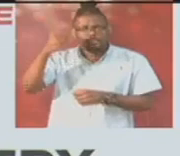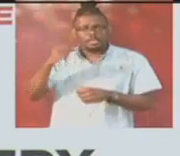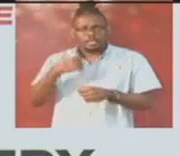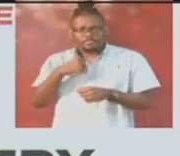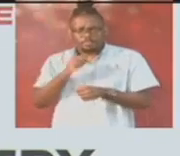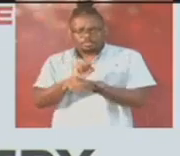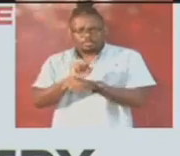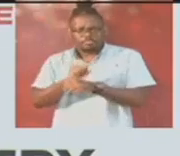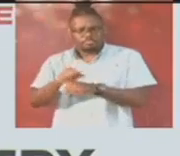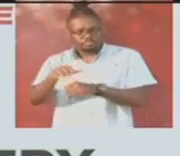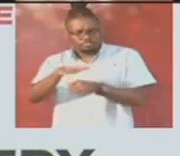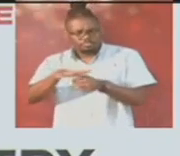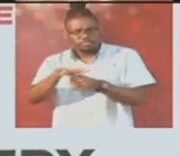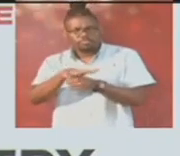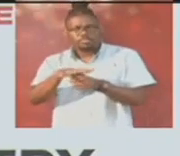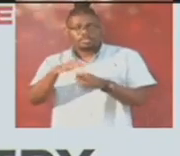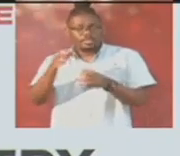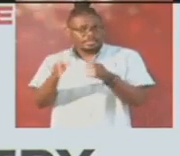judiciary,